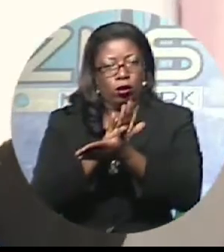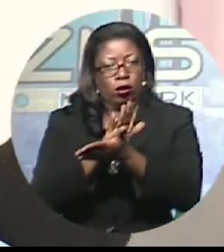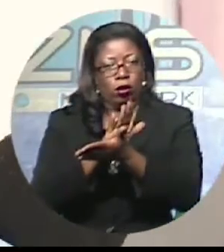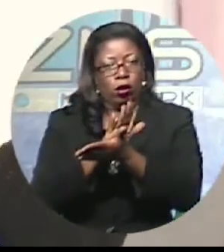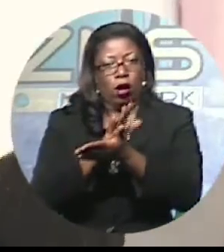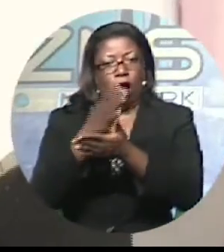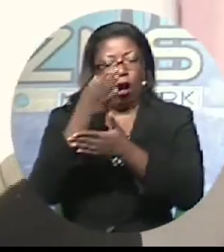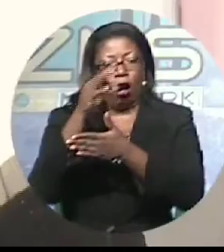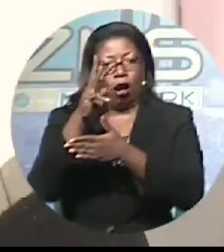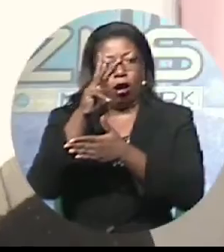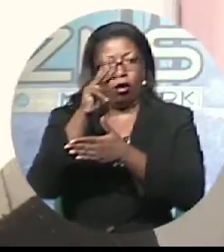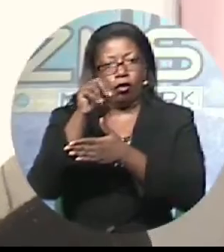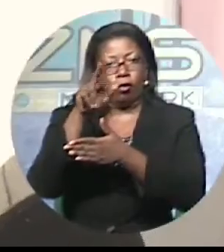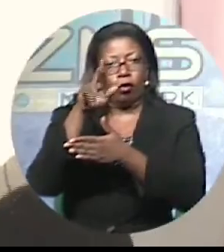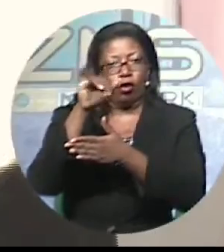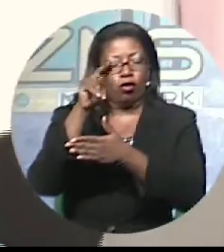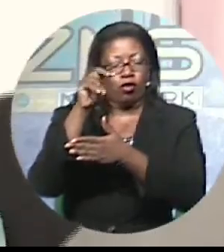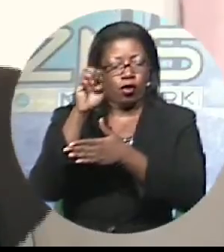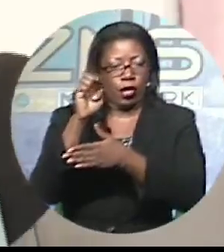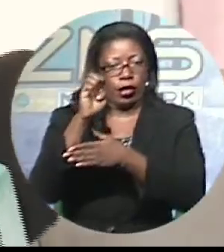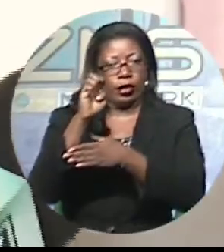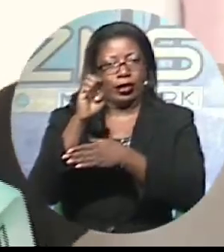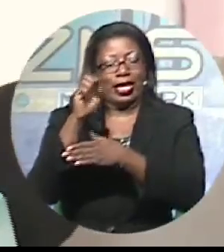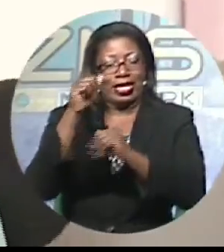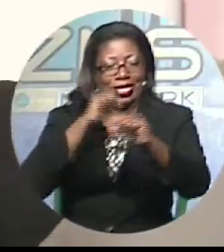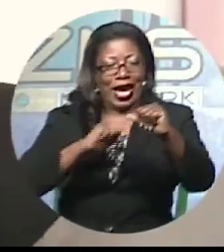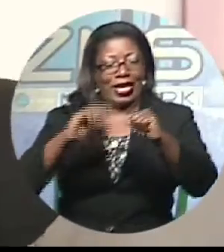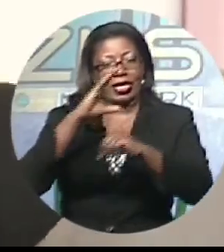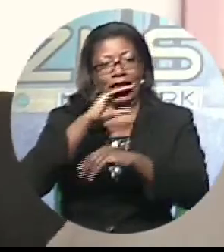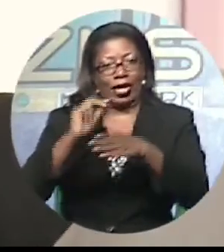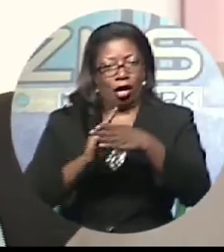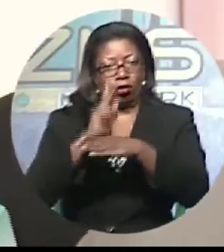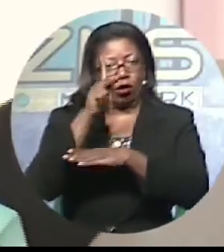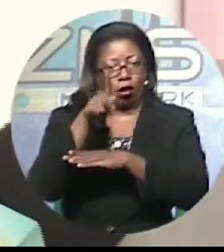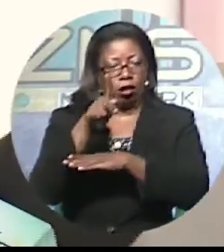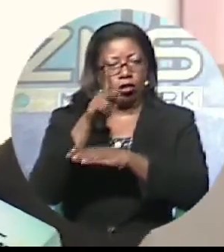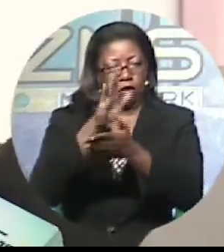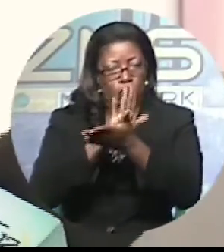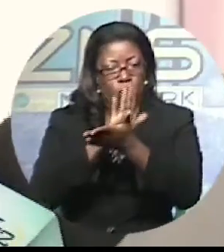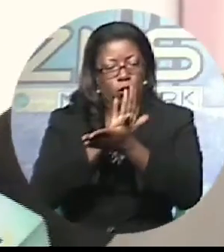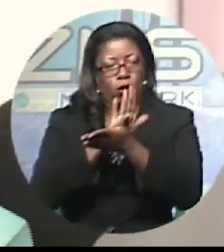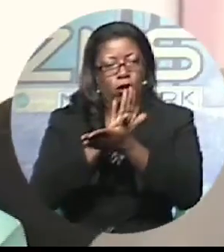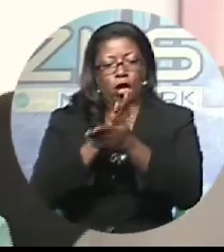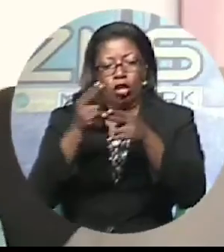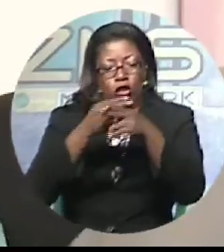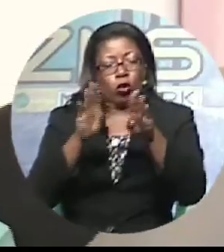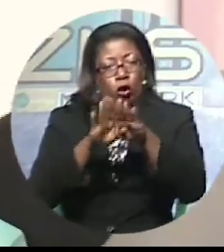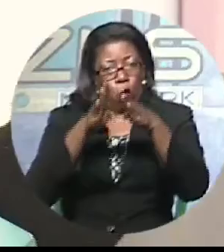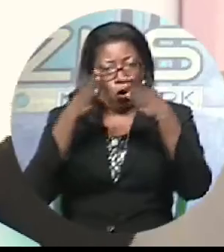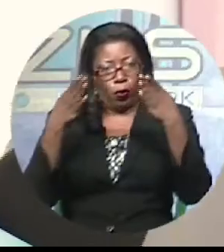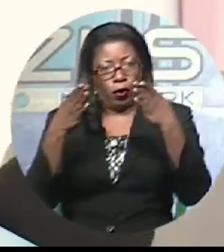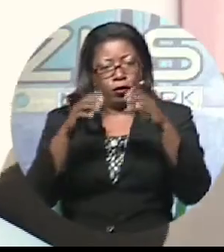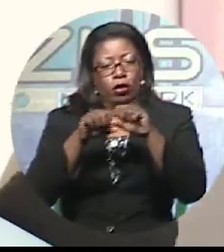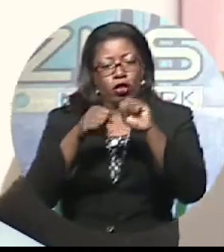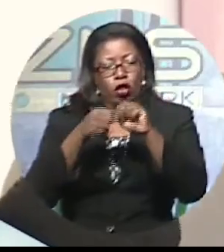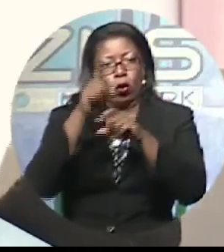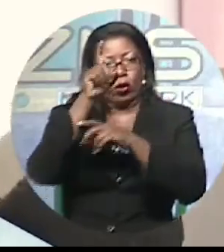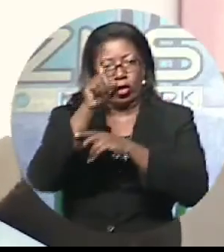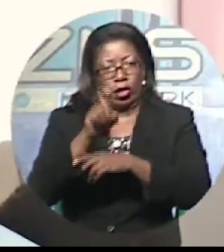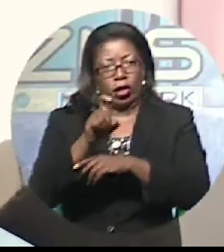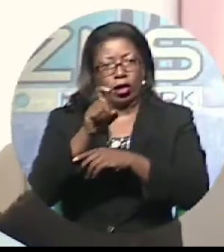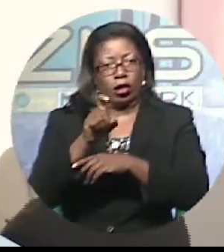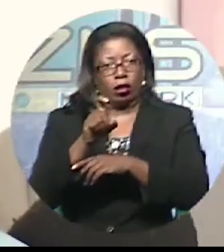of Marine Sciences and Agriculture is soon to be opened, and there will be a need for